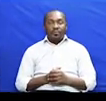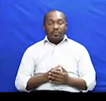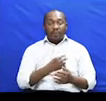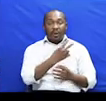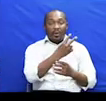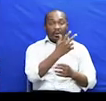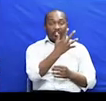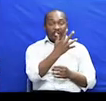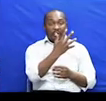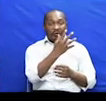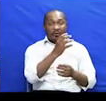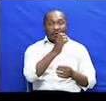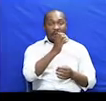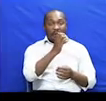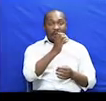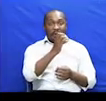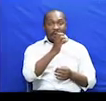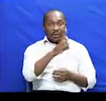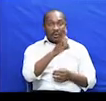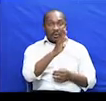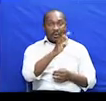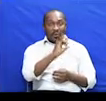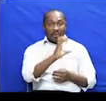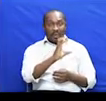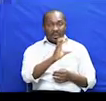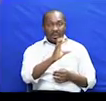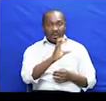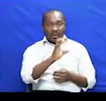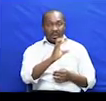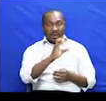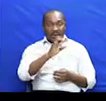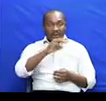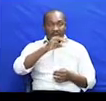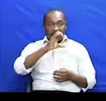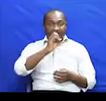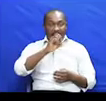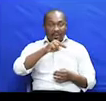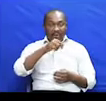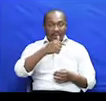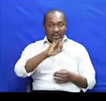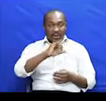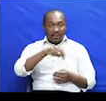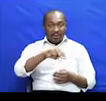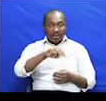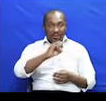25 cubic centimeter of sodium hydroxide. Sodium